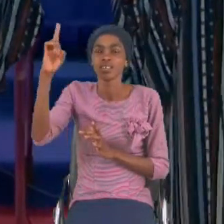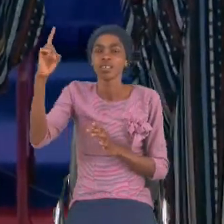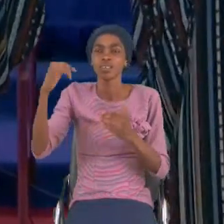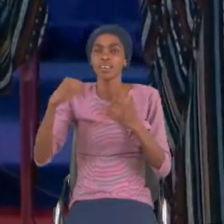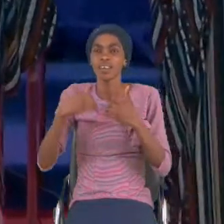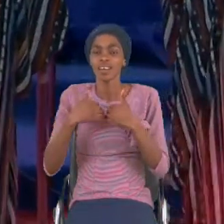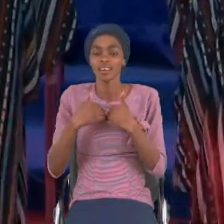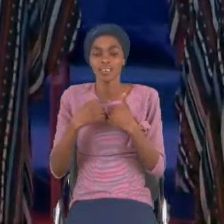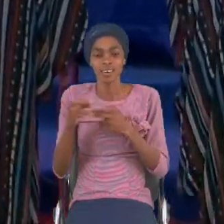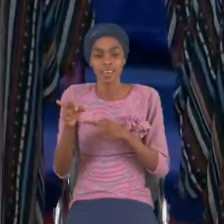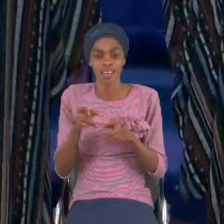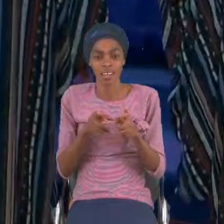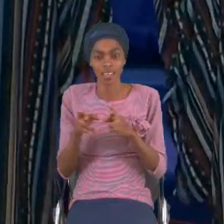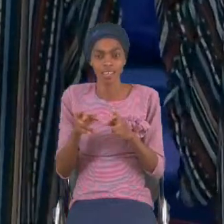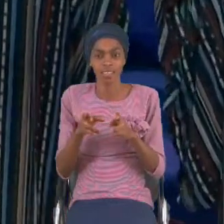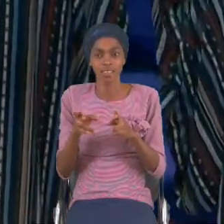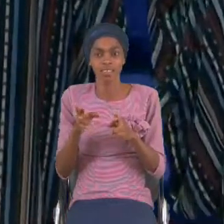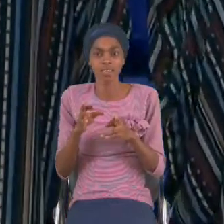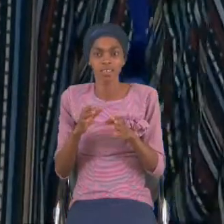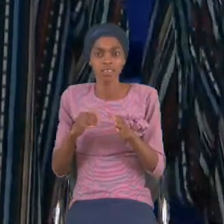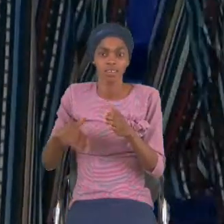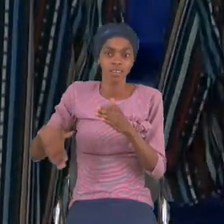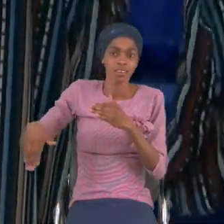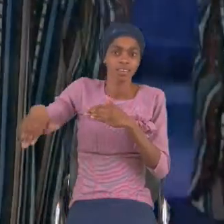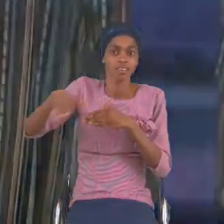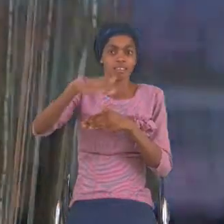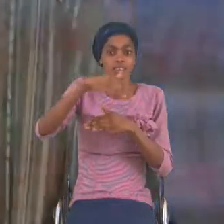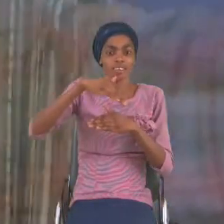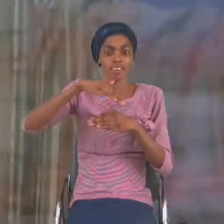you reign over